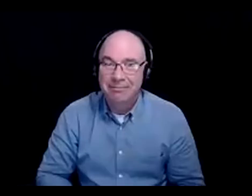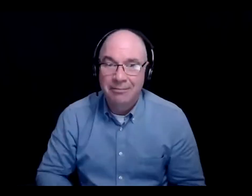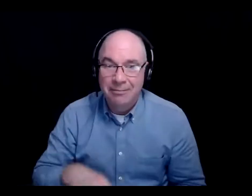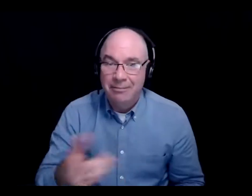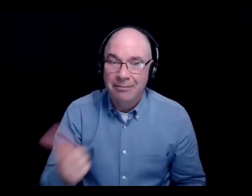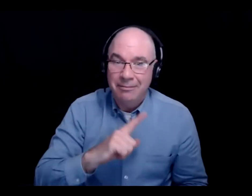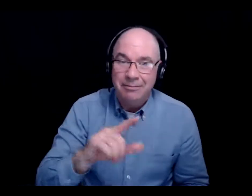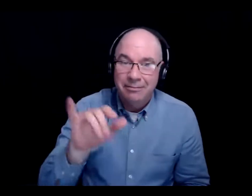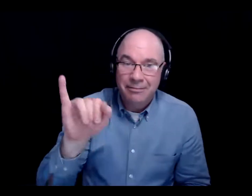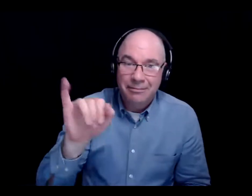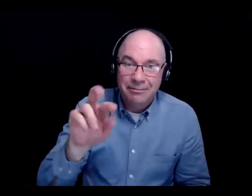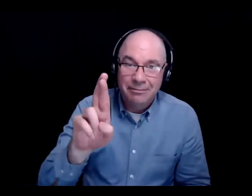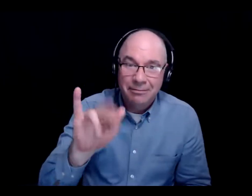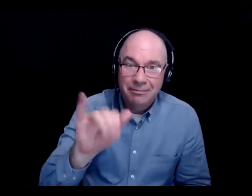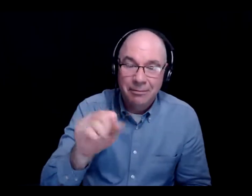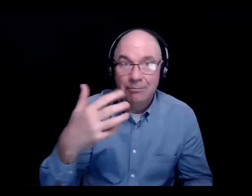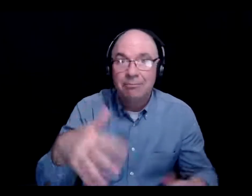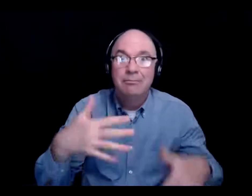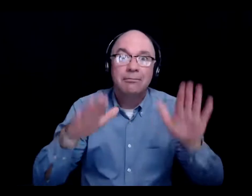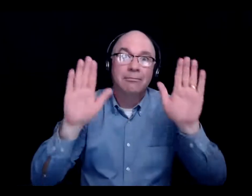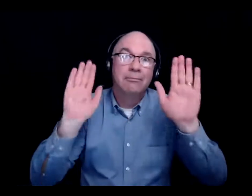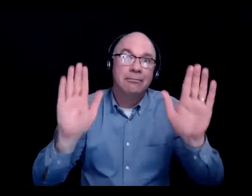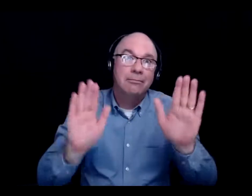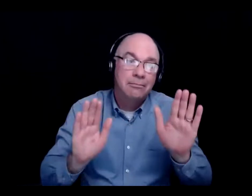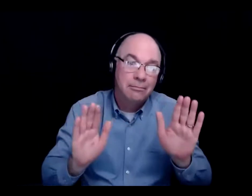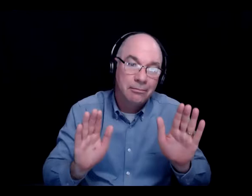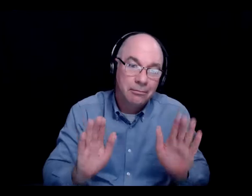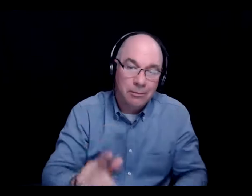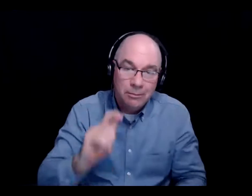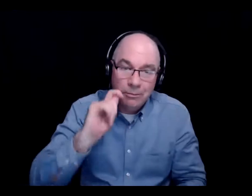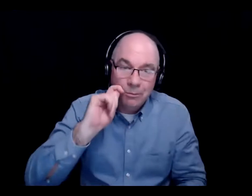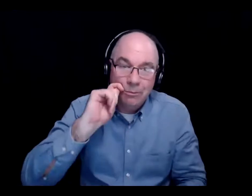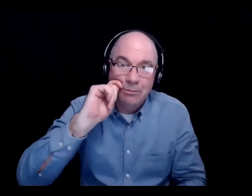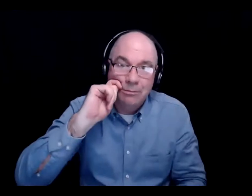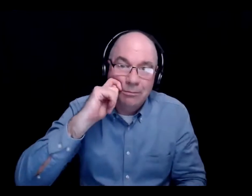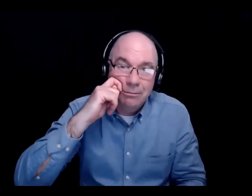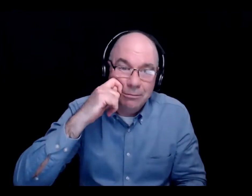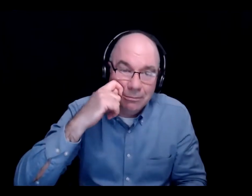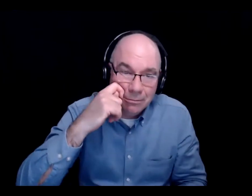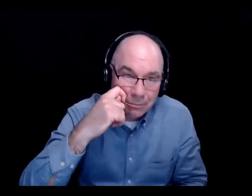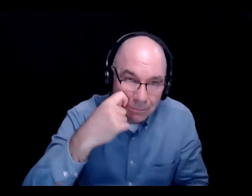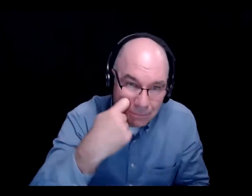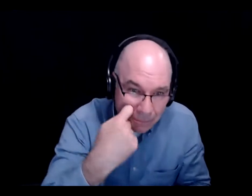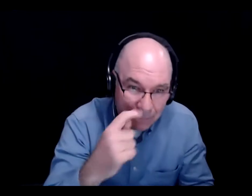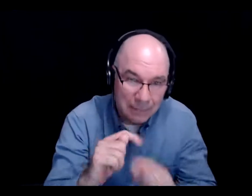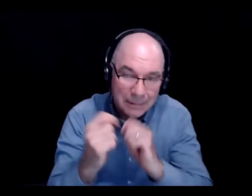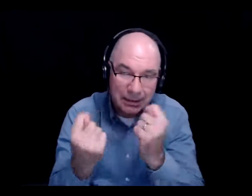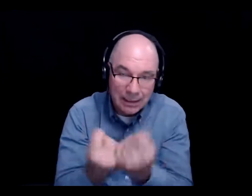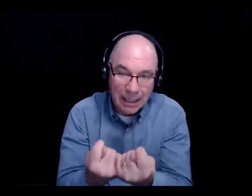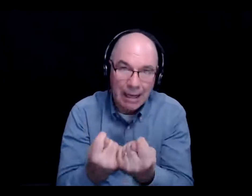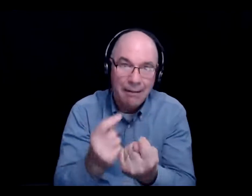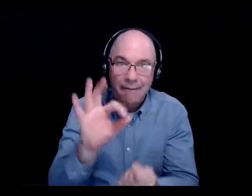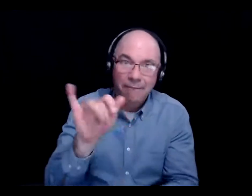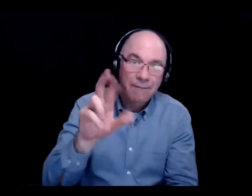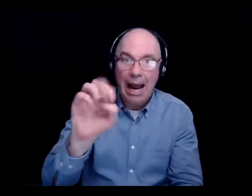Ah, how wonderful. What a cool Team Fire event. Oh